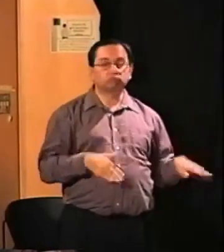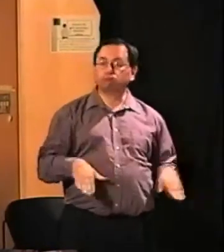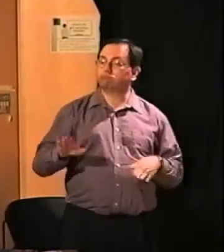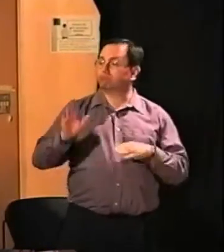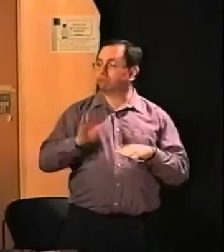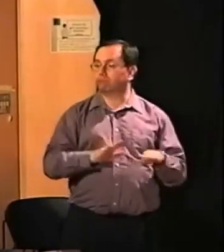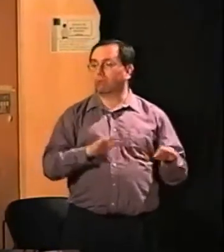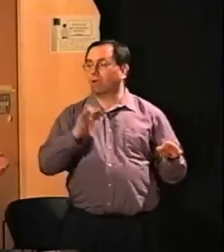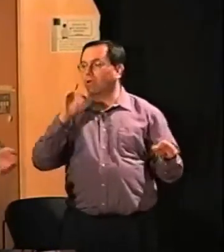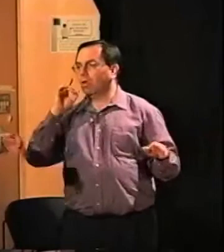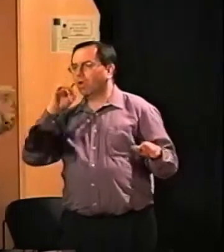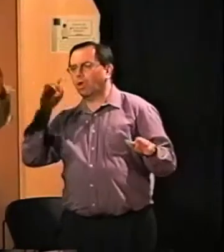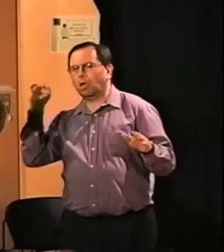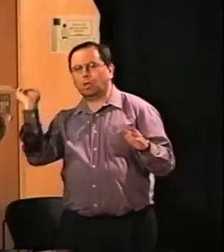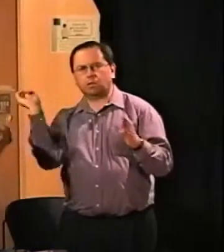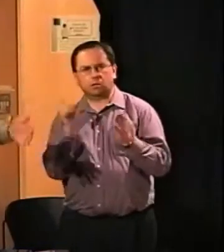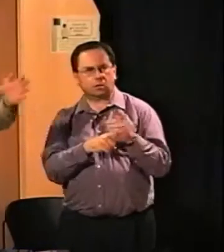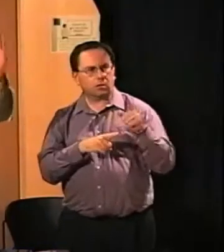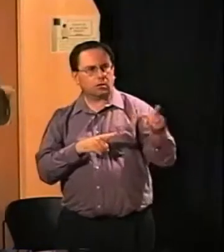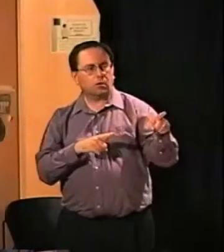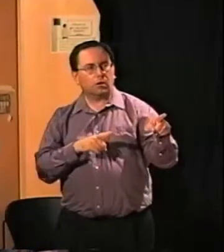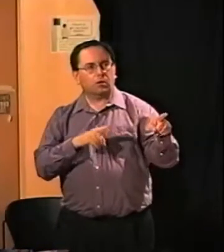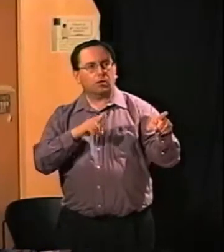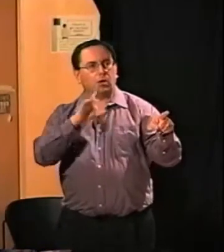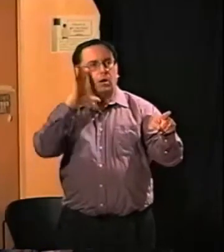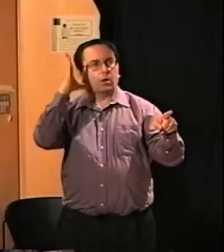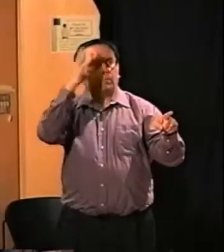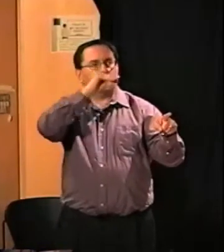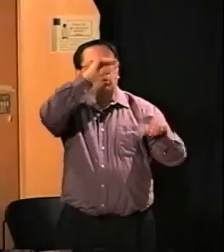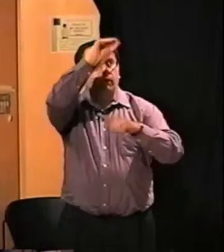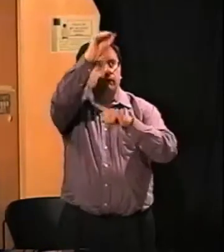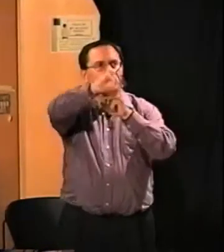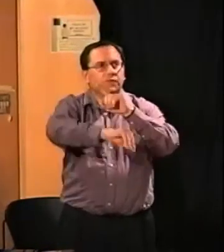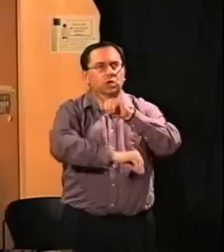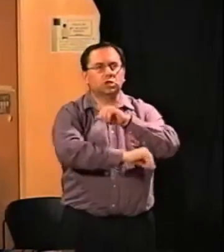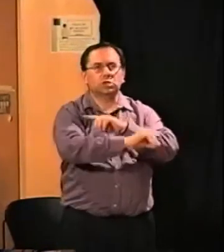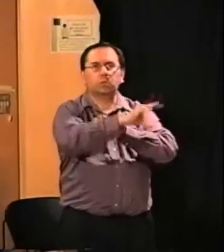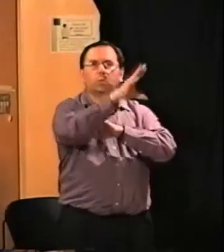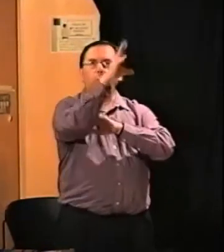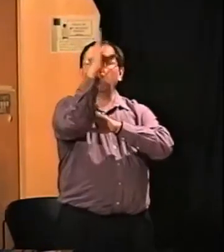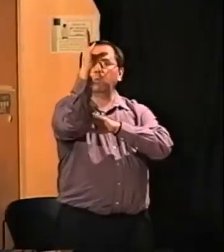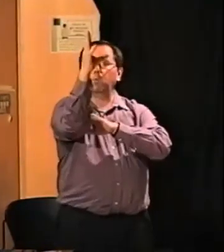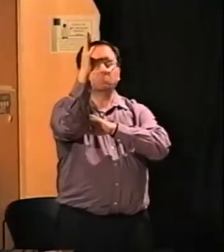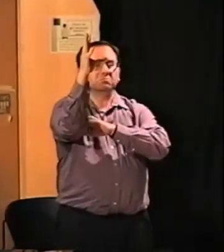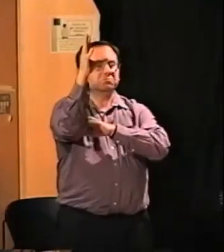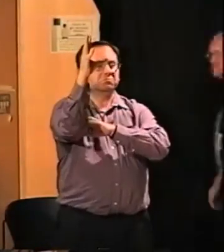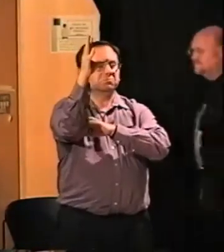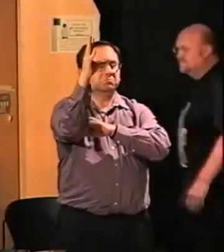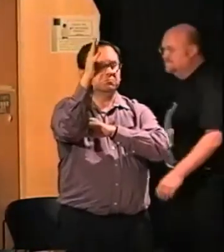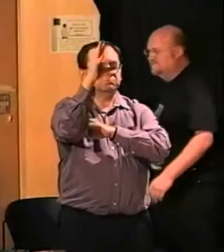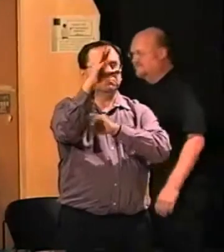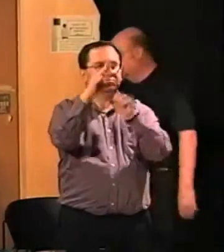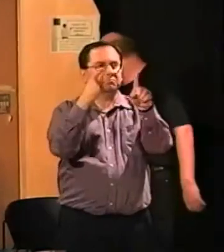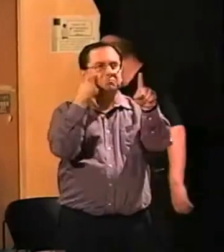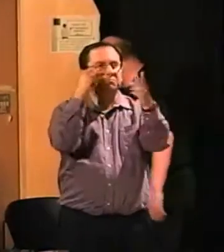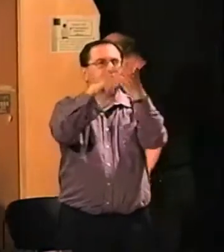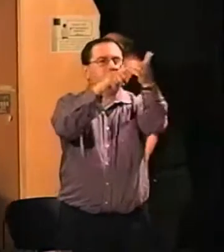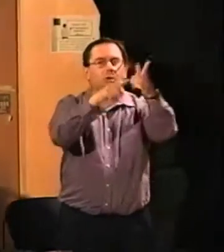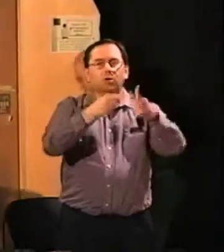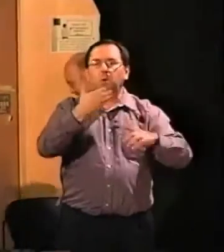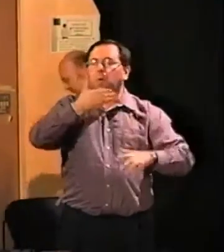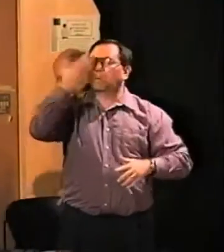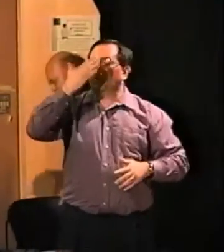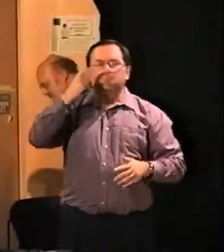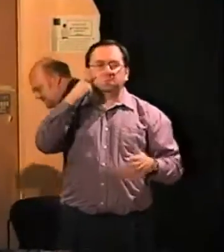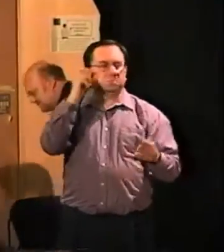first thing he notices, actually, as a beautiful sunset's coming up over the horizon, he's not noticing that. You know, the wonderful smell of the sea air,